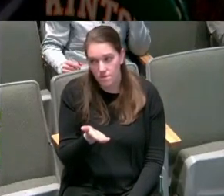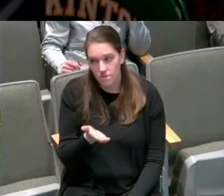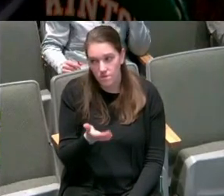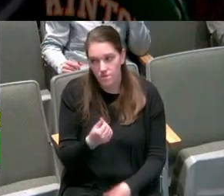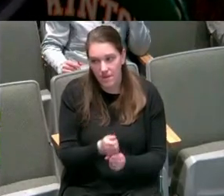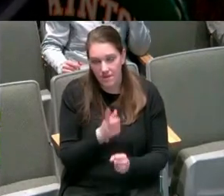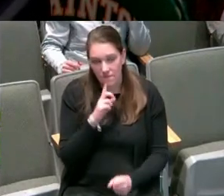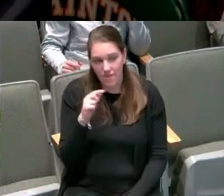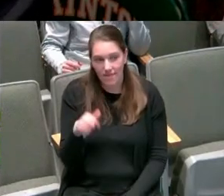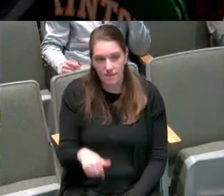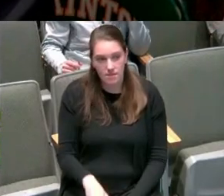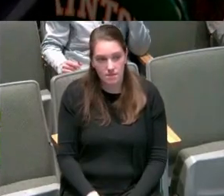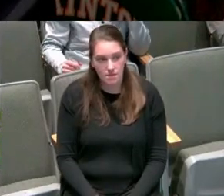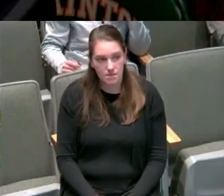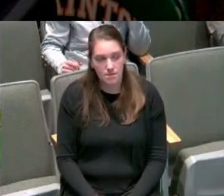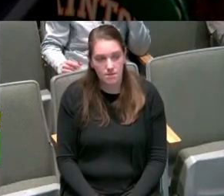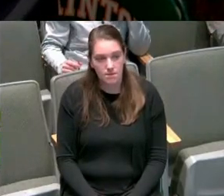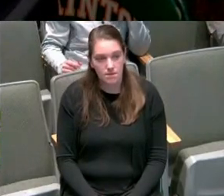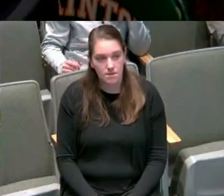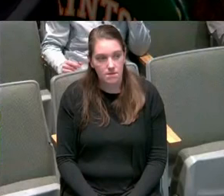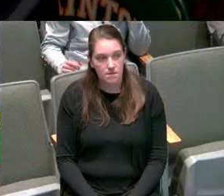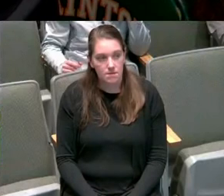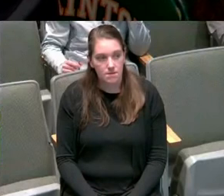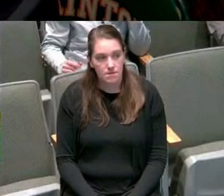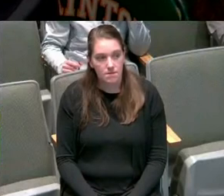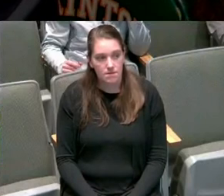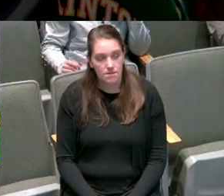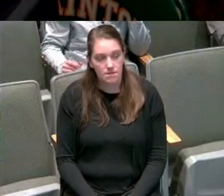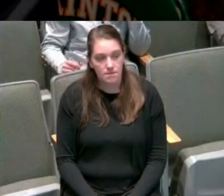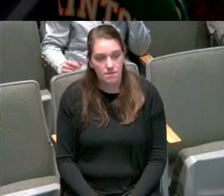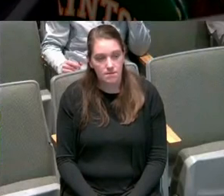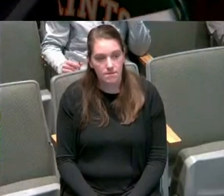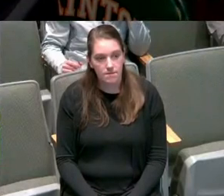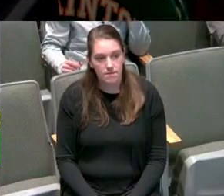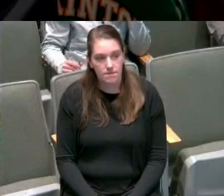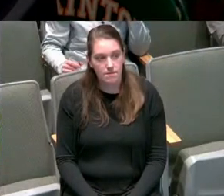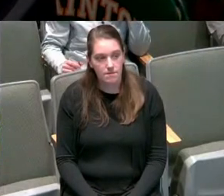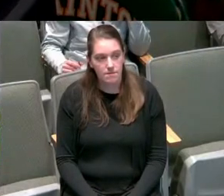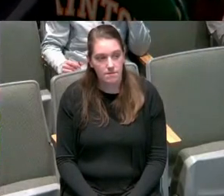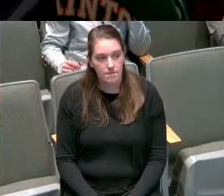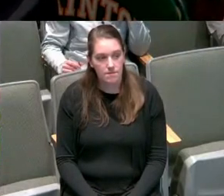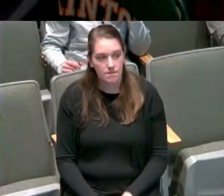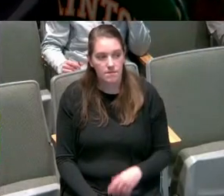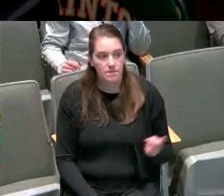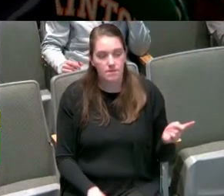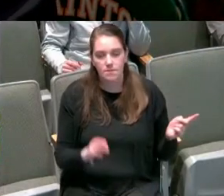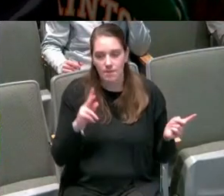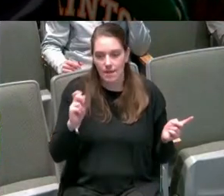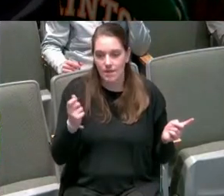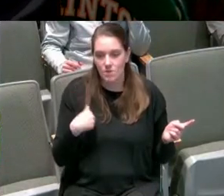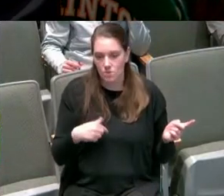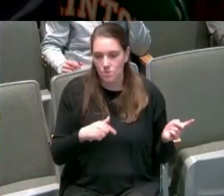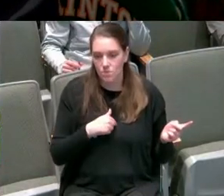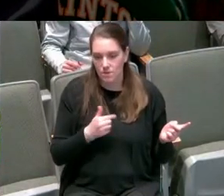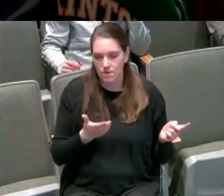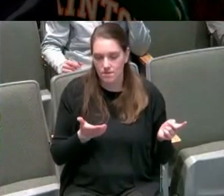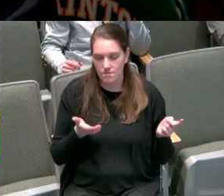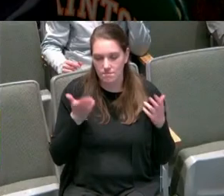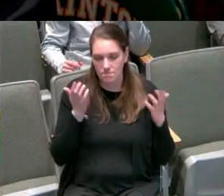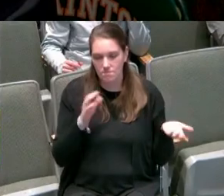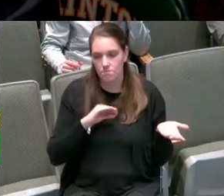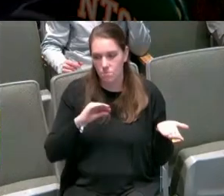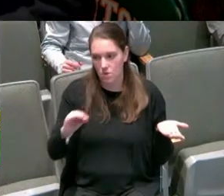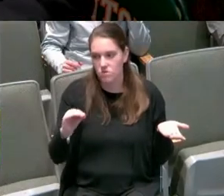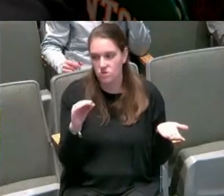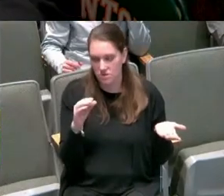that's actually what I have in my packet also so um so I'll just say we move the motion as written in the Warren articles and